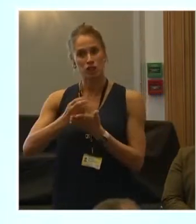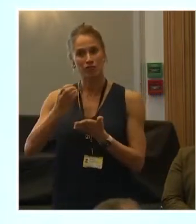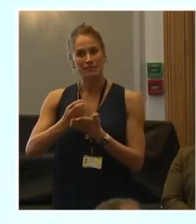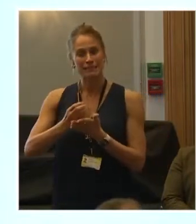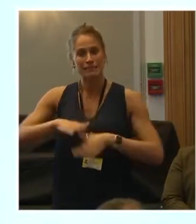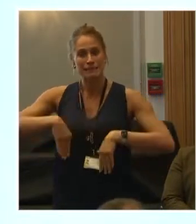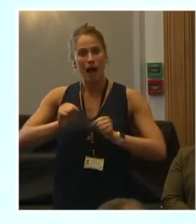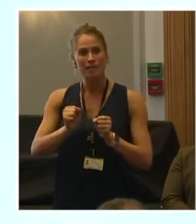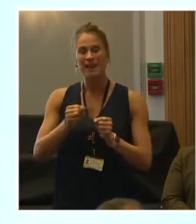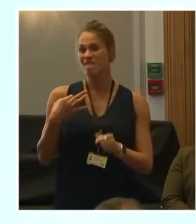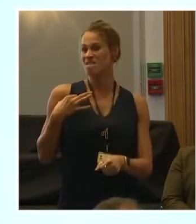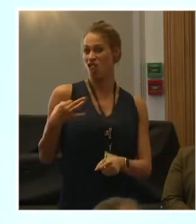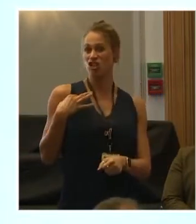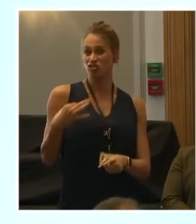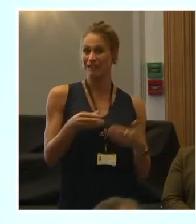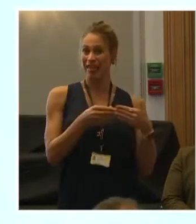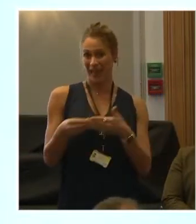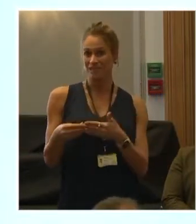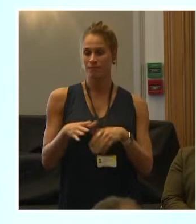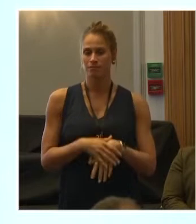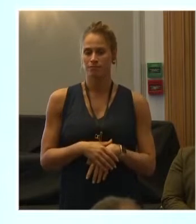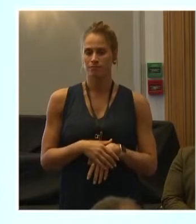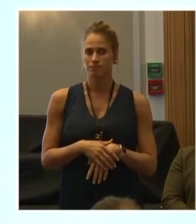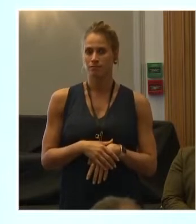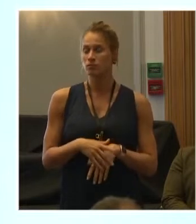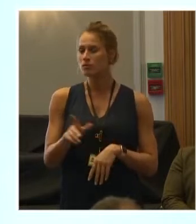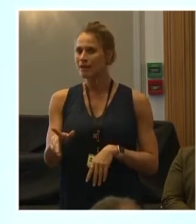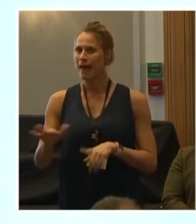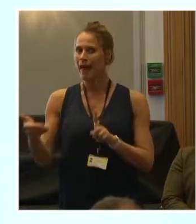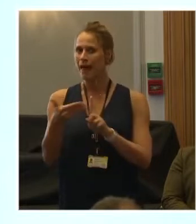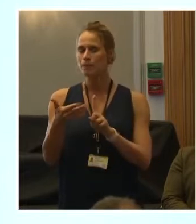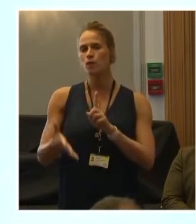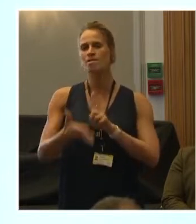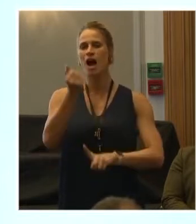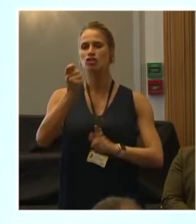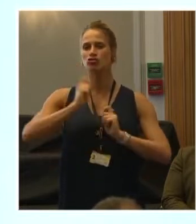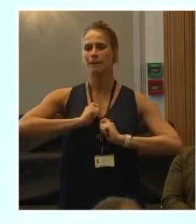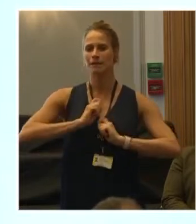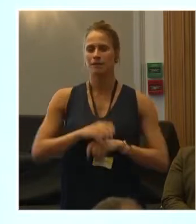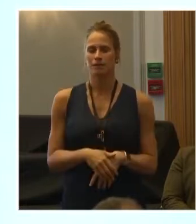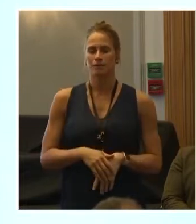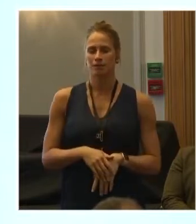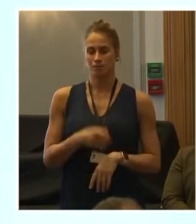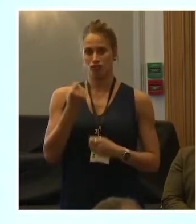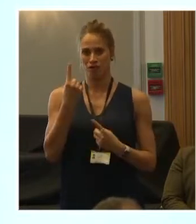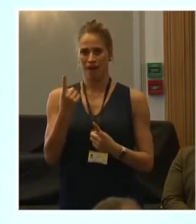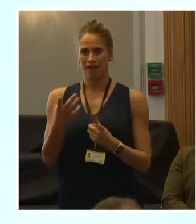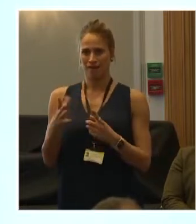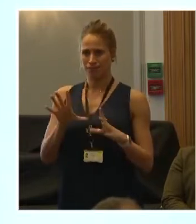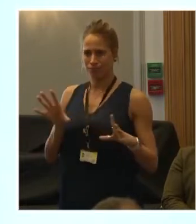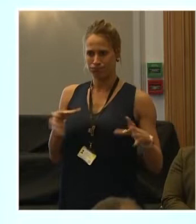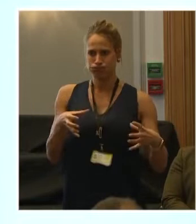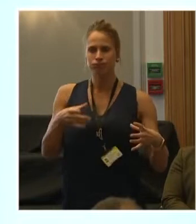organisation that existed to find treatments, but what they found in addition is kinmanship, peer support and